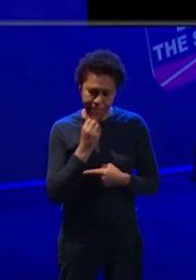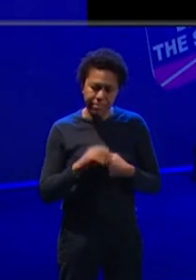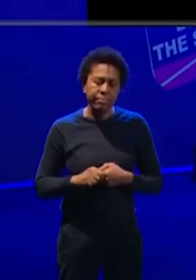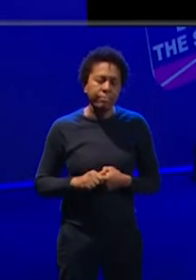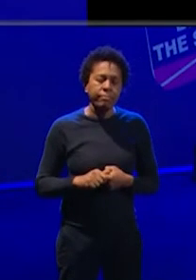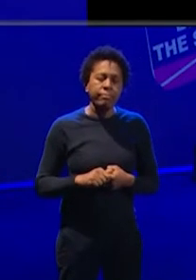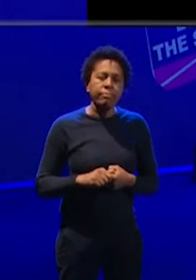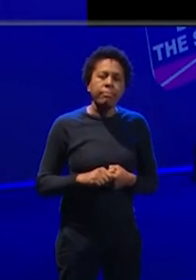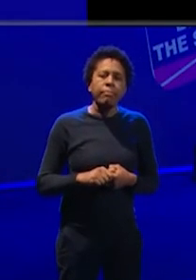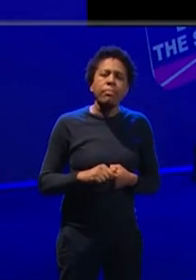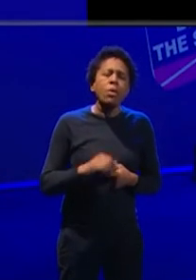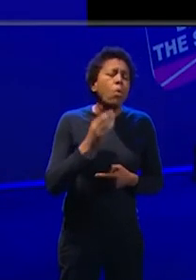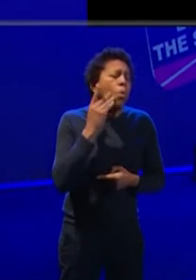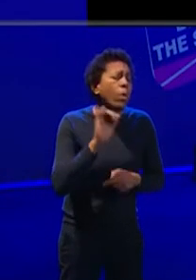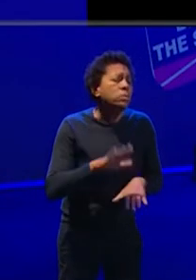I think as you're starting out,